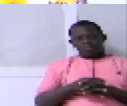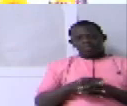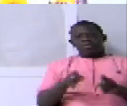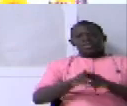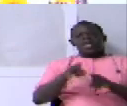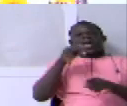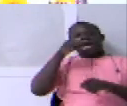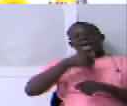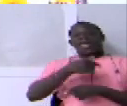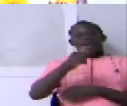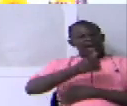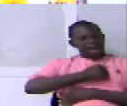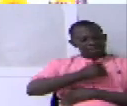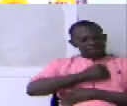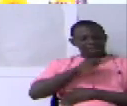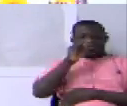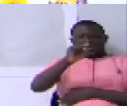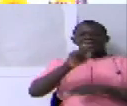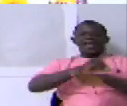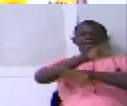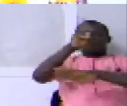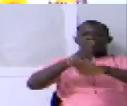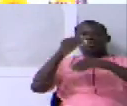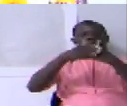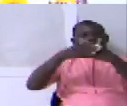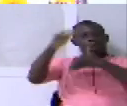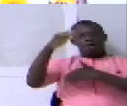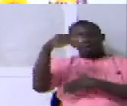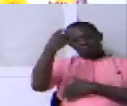fear that place more than this commission. This